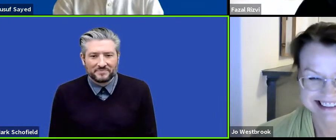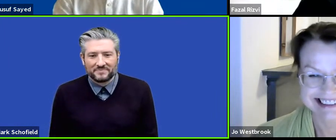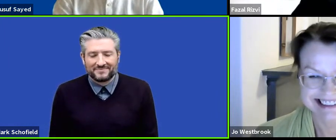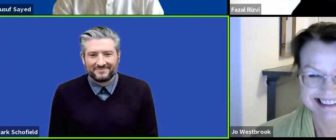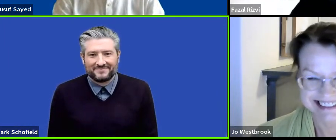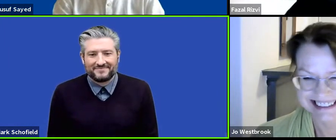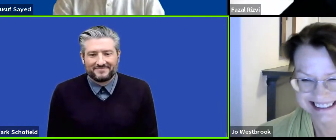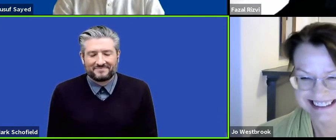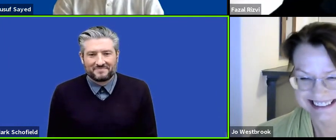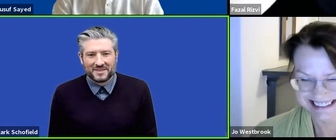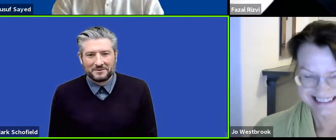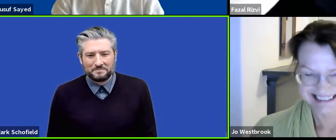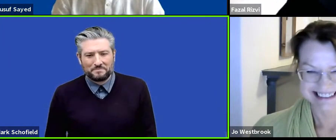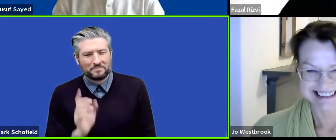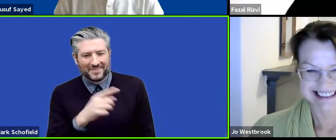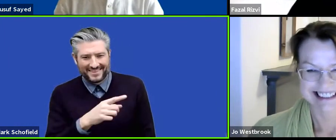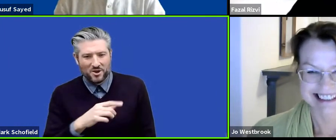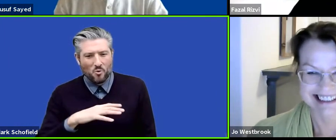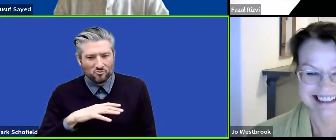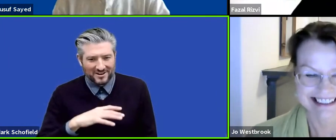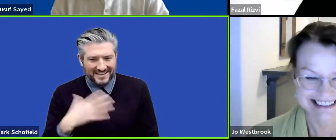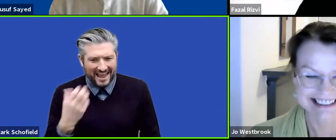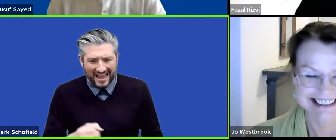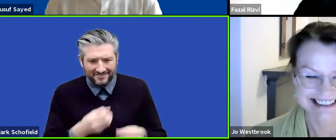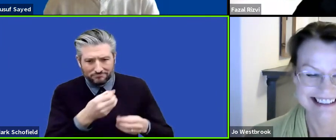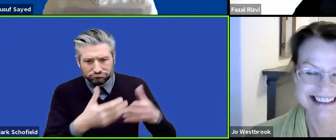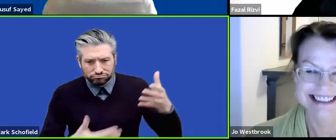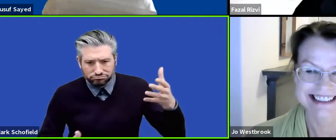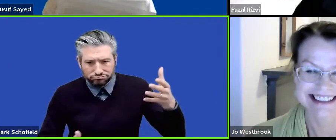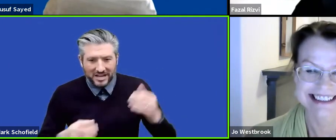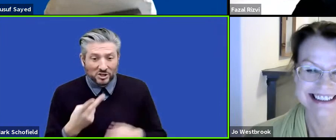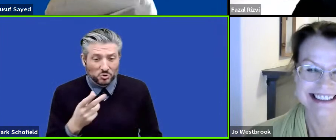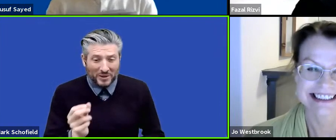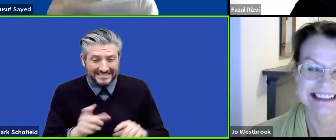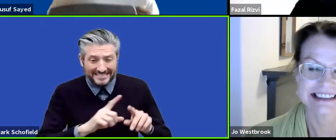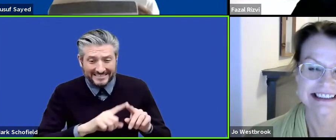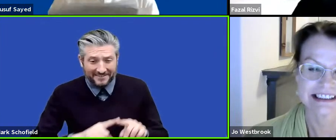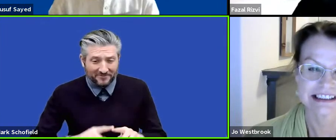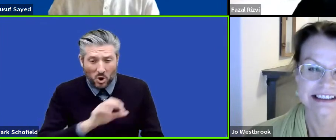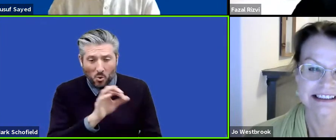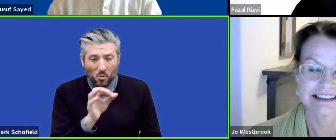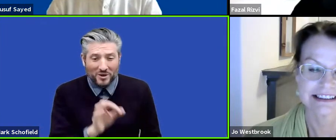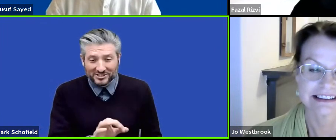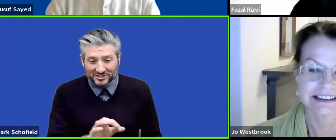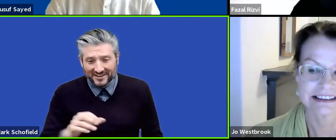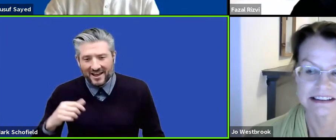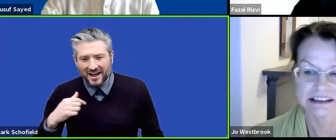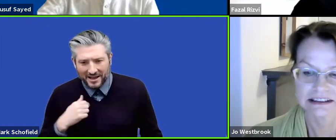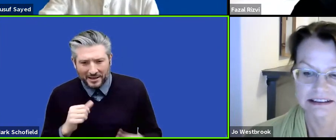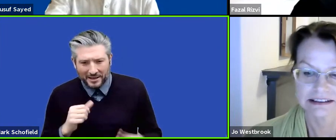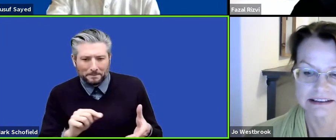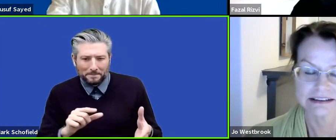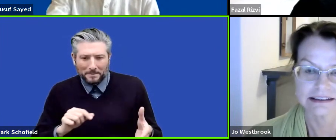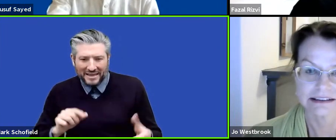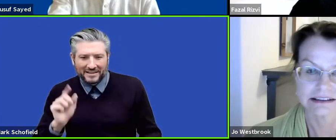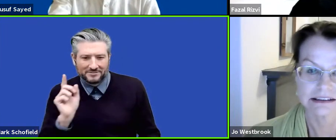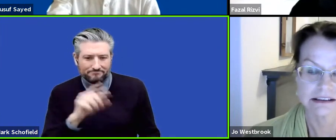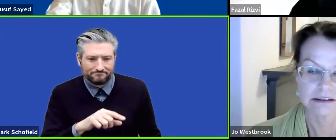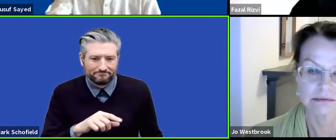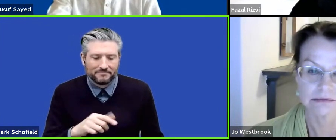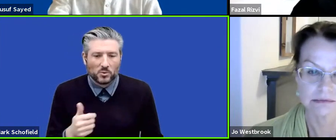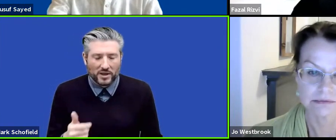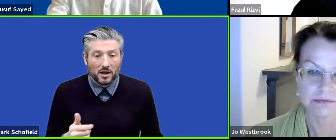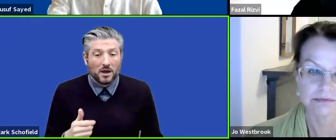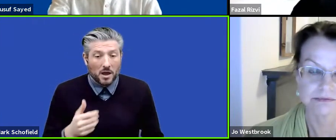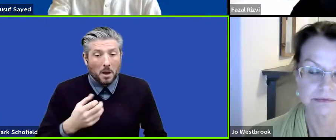20 questions. I'll answer one or two. Okay. I think the budget, the